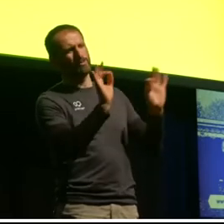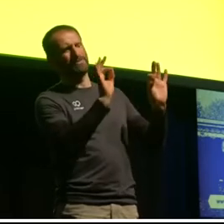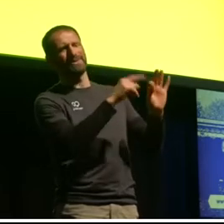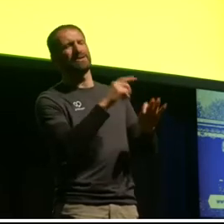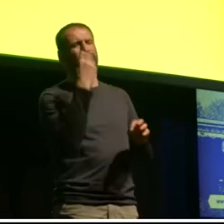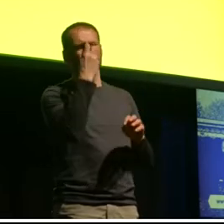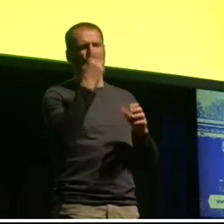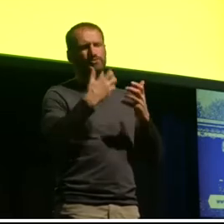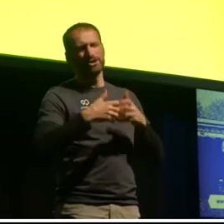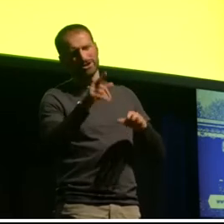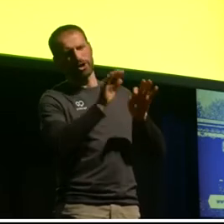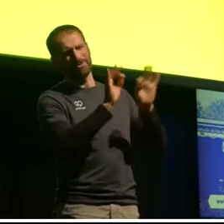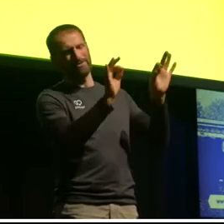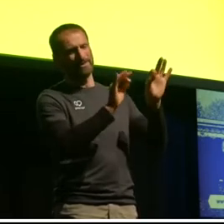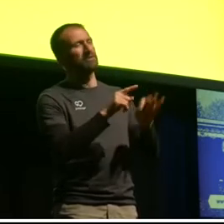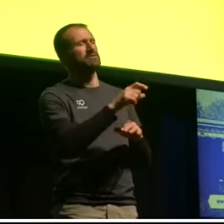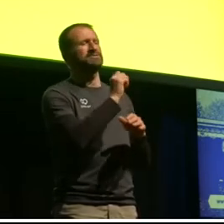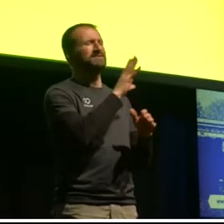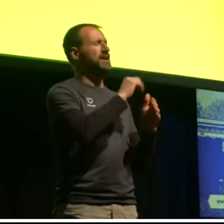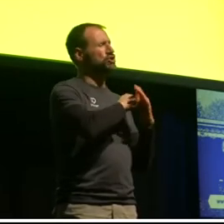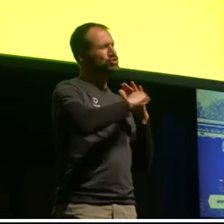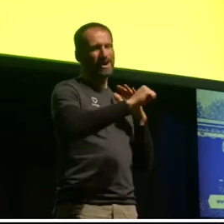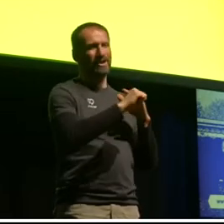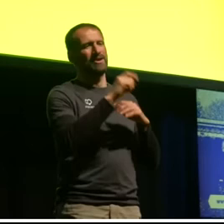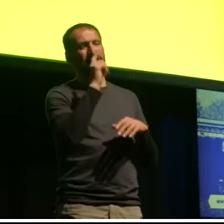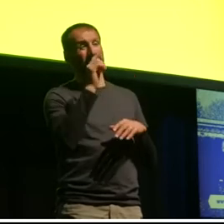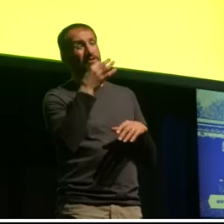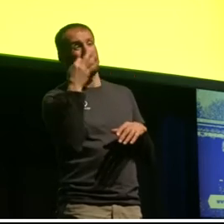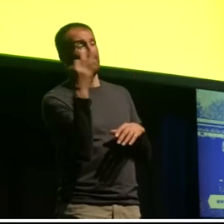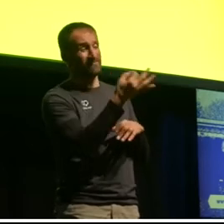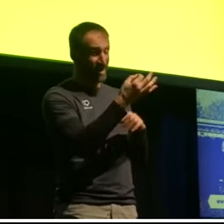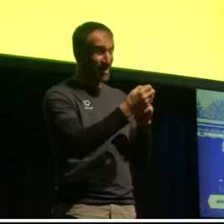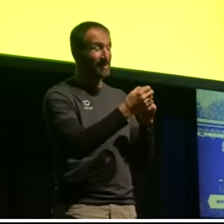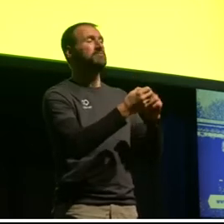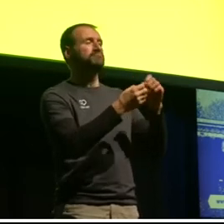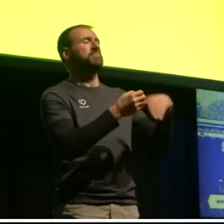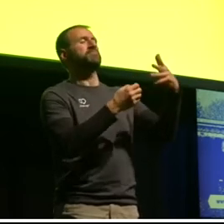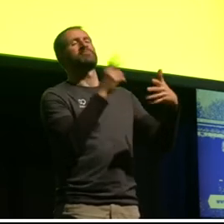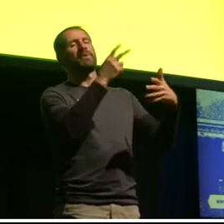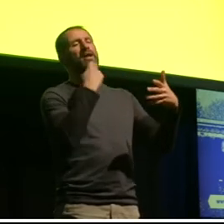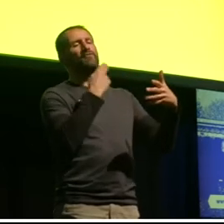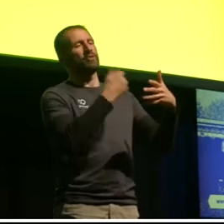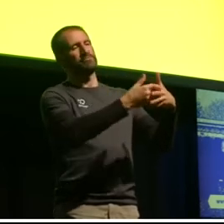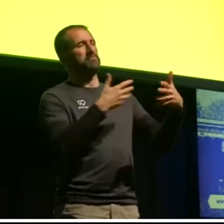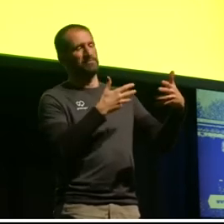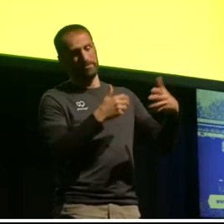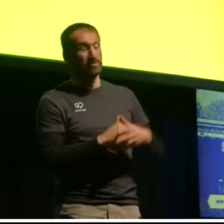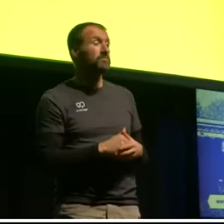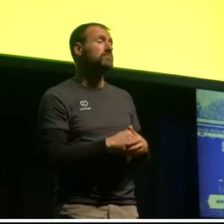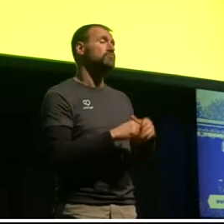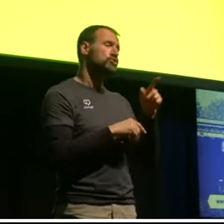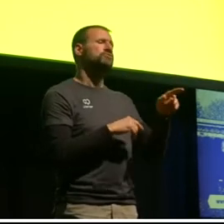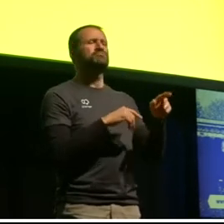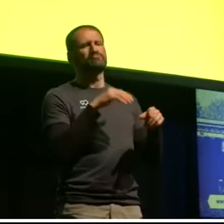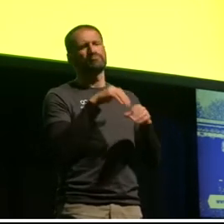to be very fast on that one impression where you have a question and you want to get those answers. And it's fine for us to have a single